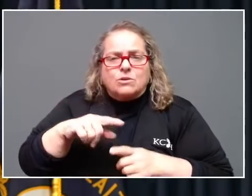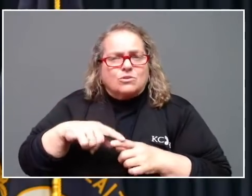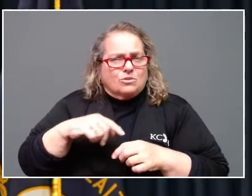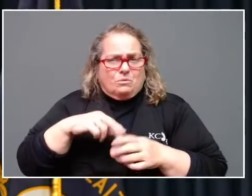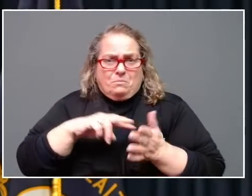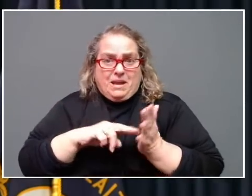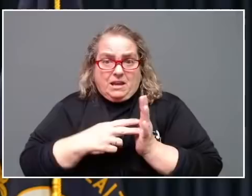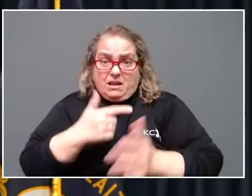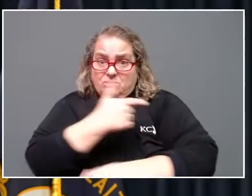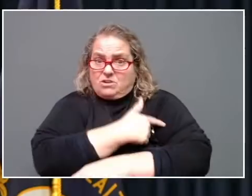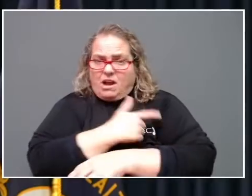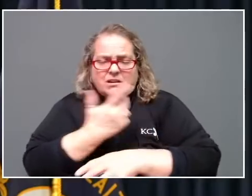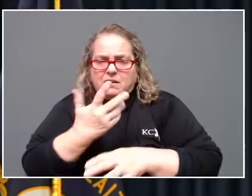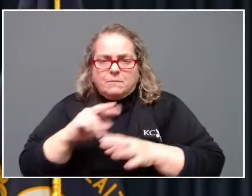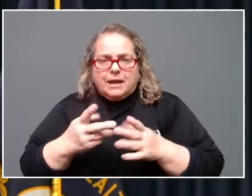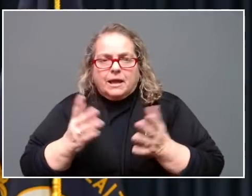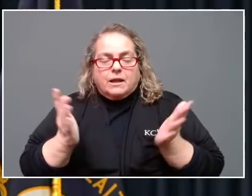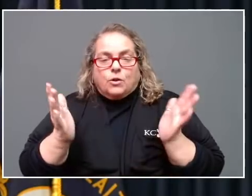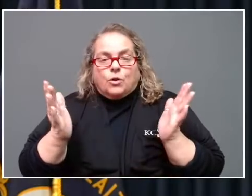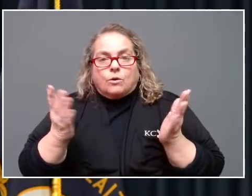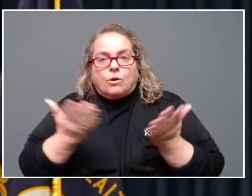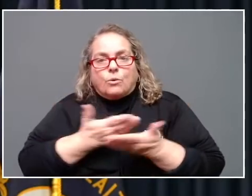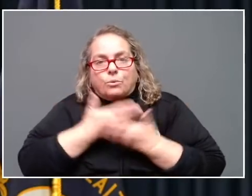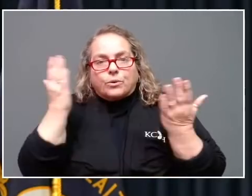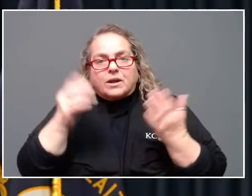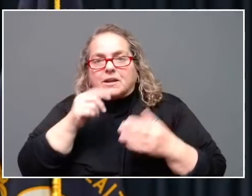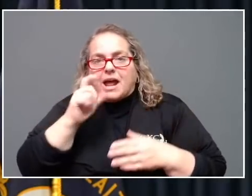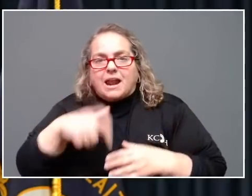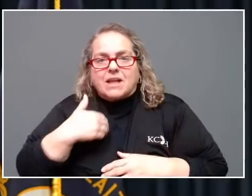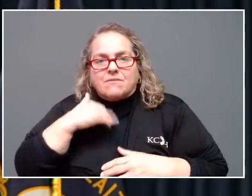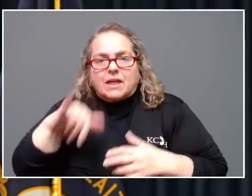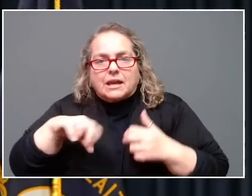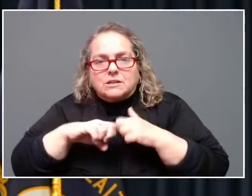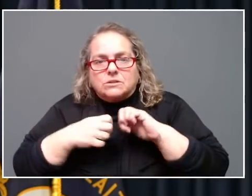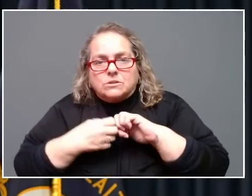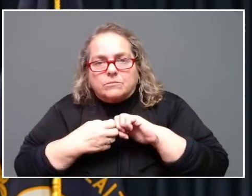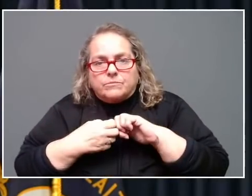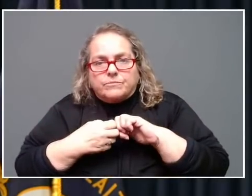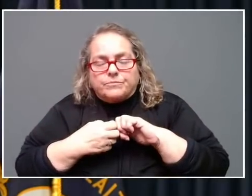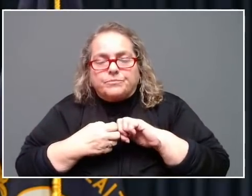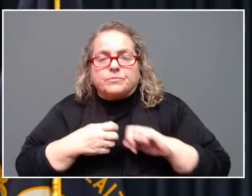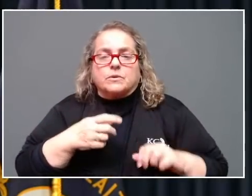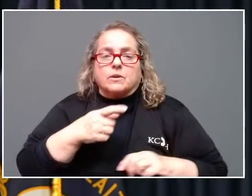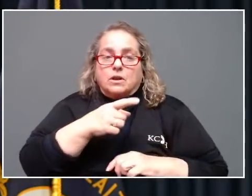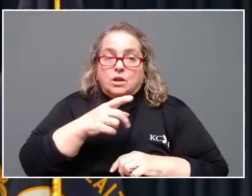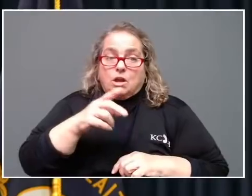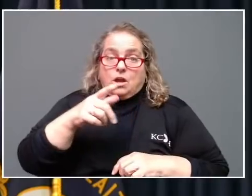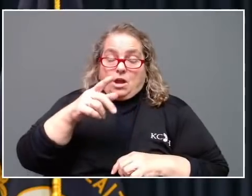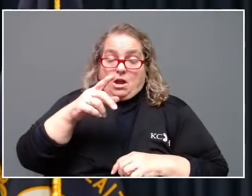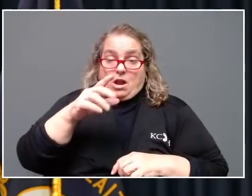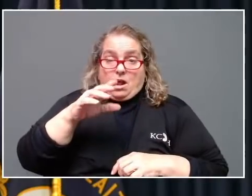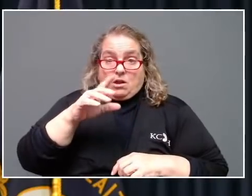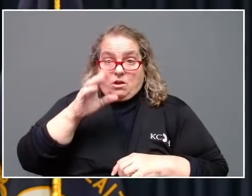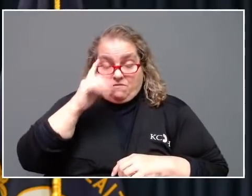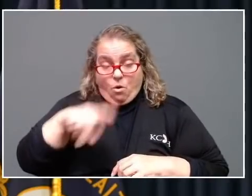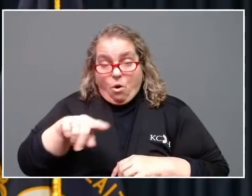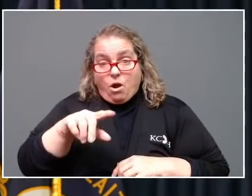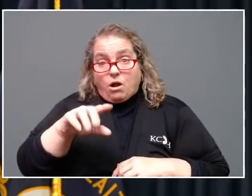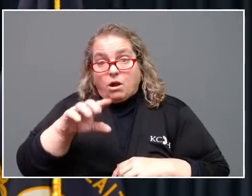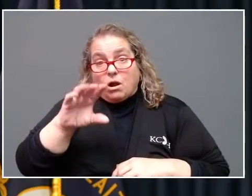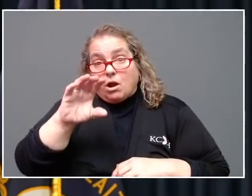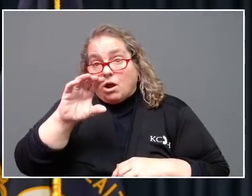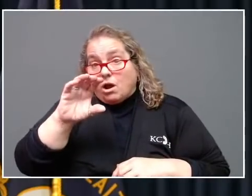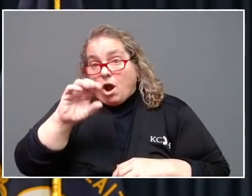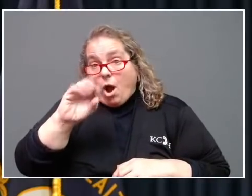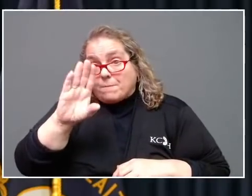what we want to do. So the American College of Obstetricians and Gynecologists are very explicit in a statement that they've had out for a while,